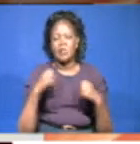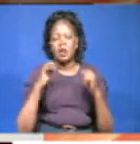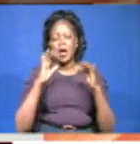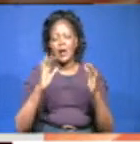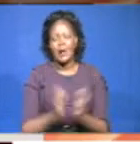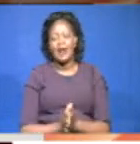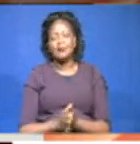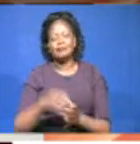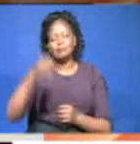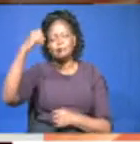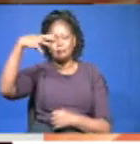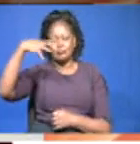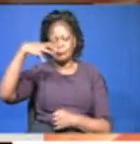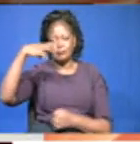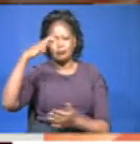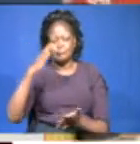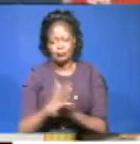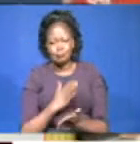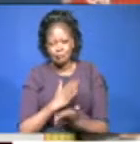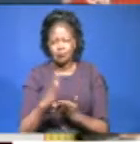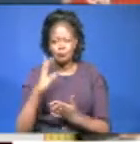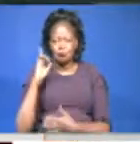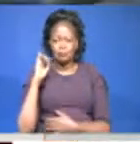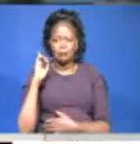renewable energy sectors.